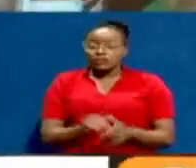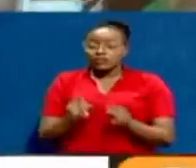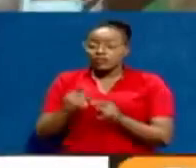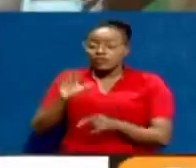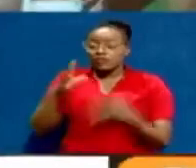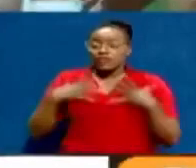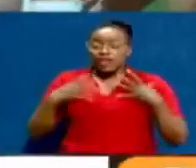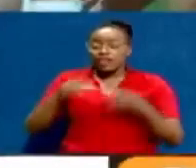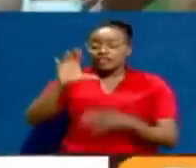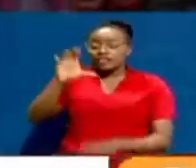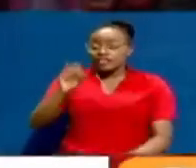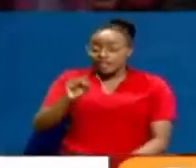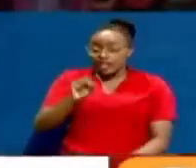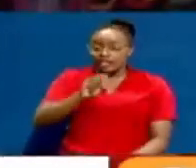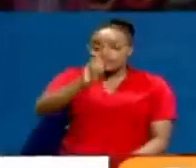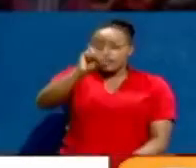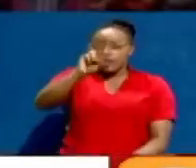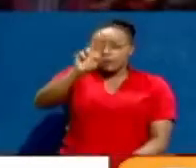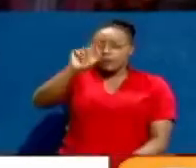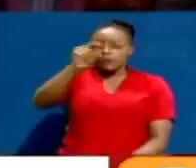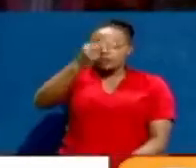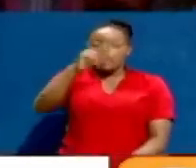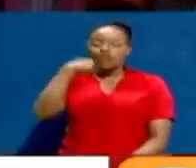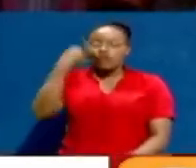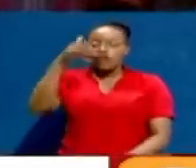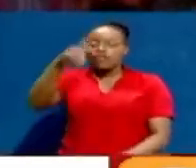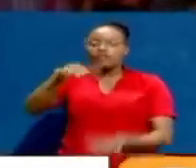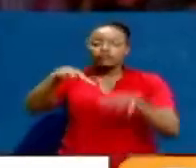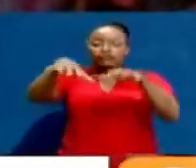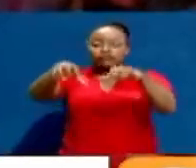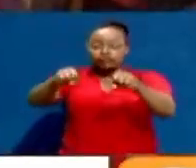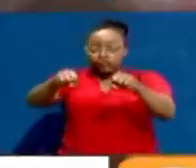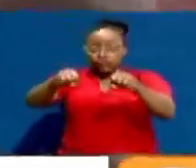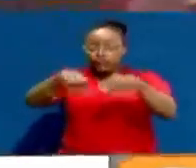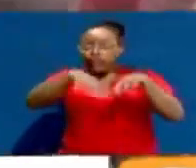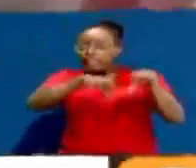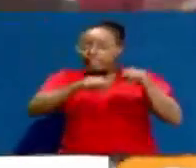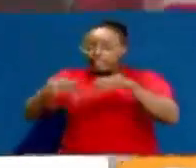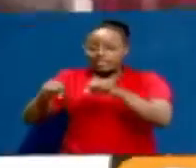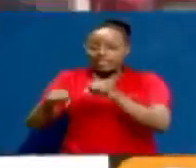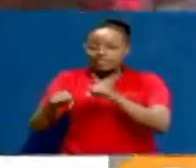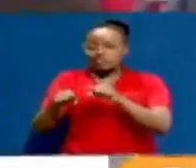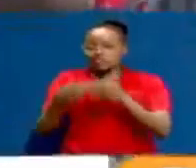health cabinet secretary Mutahi Kagwe, and many others in the succession matrix.